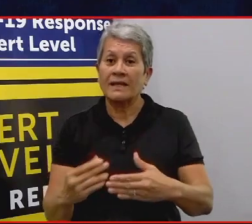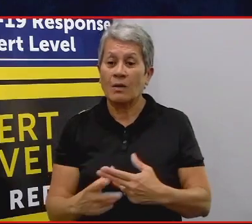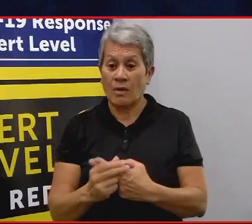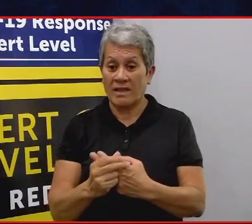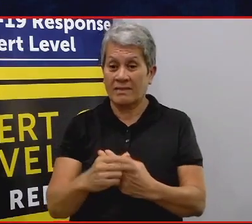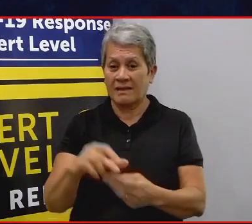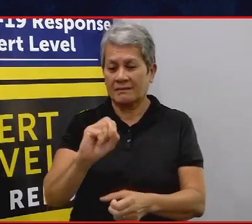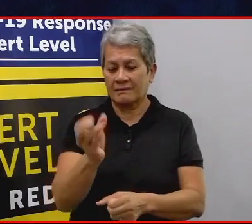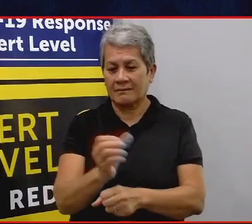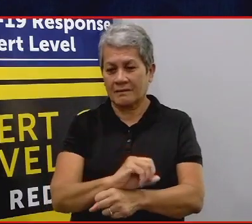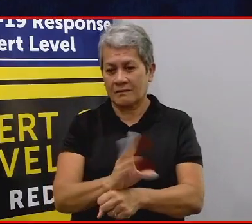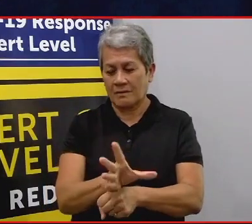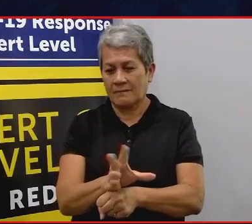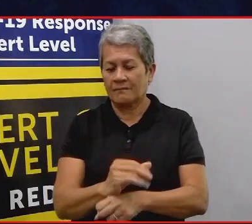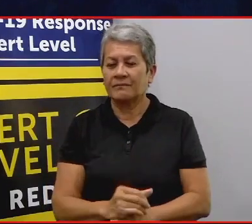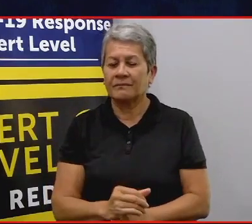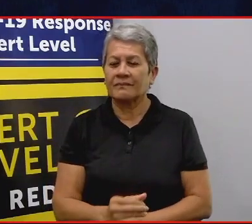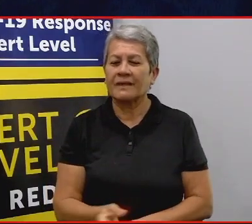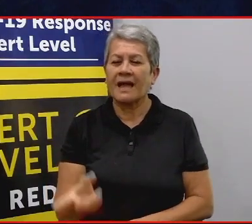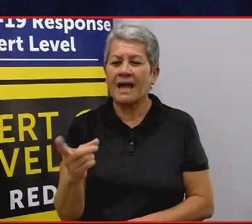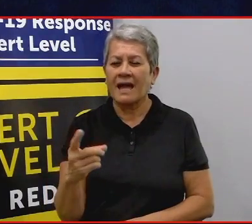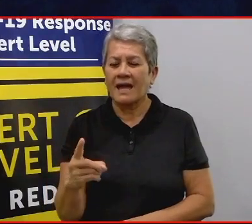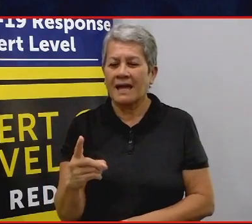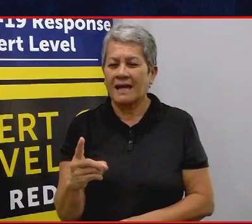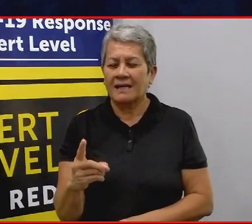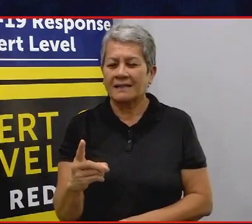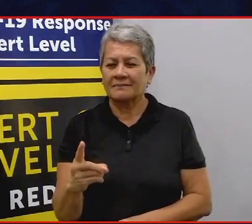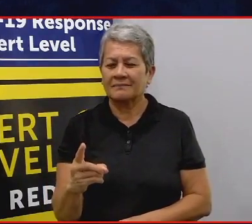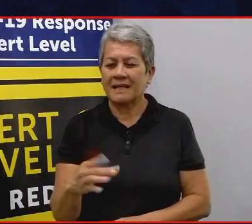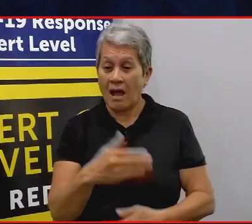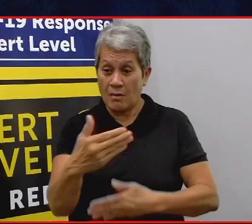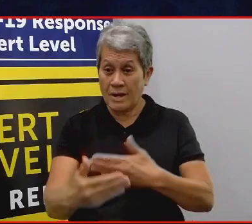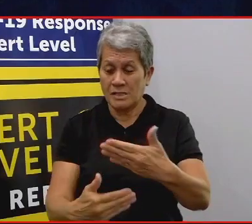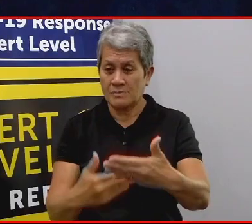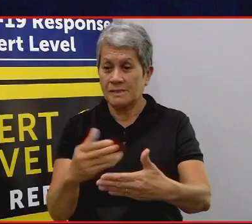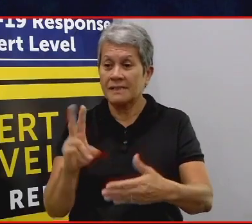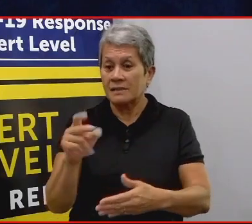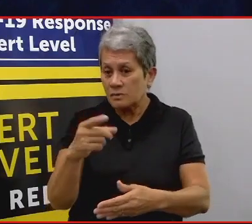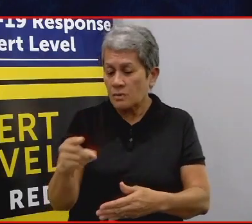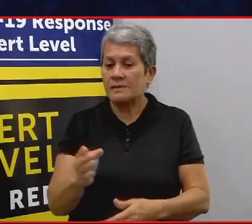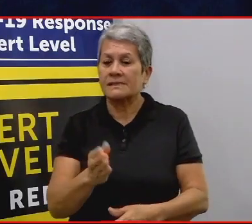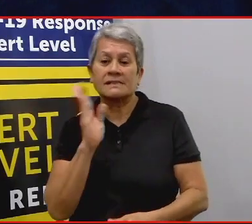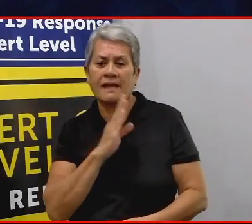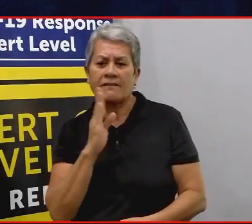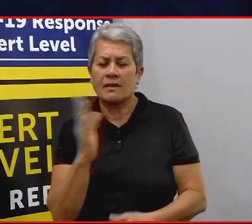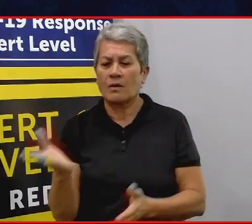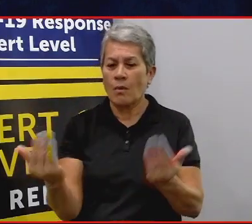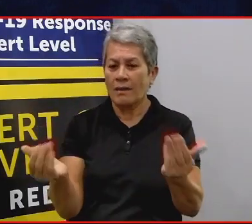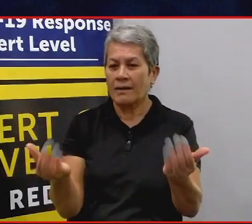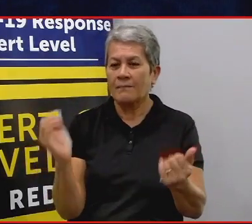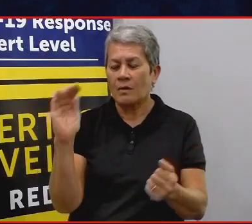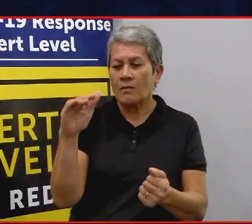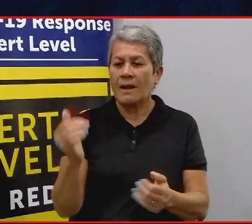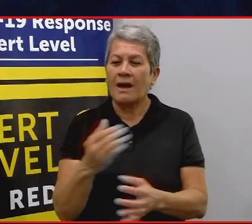COVID-19, as well as the many arrangements needed to safely welcome home our loved ones that are stranded in New